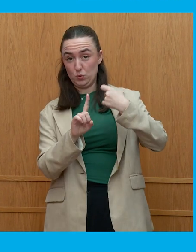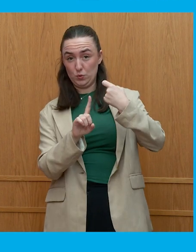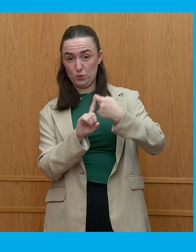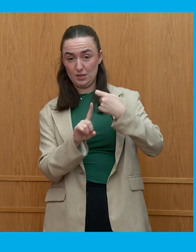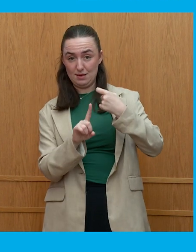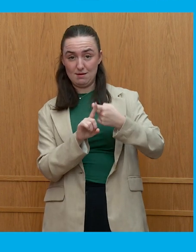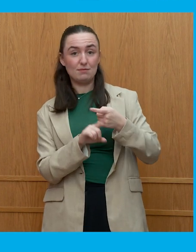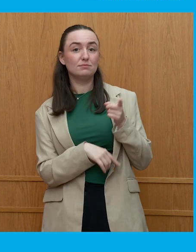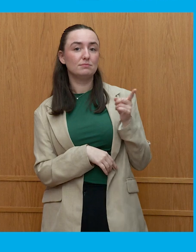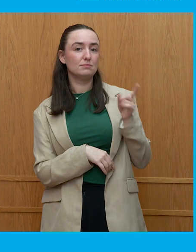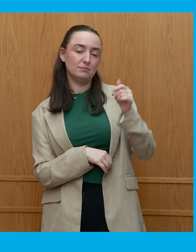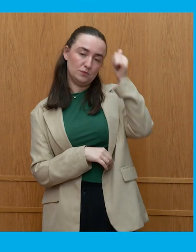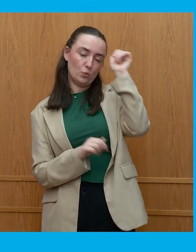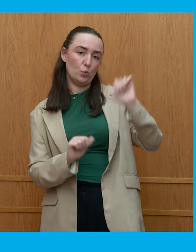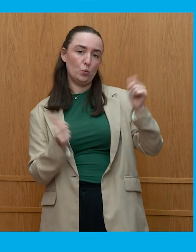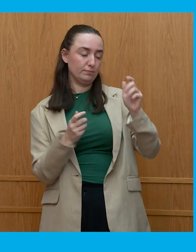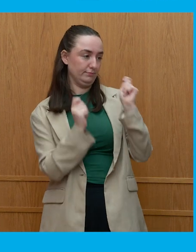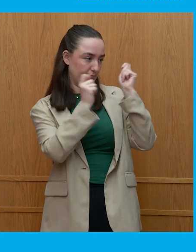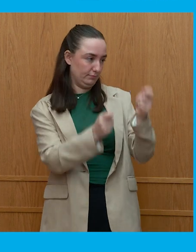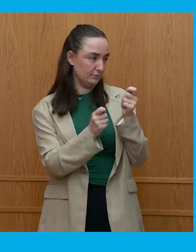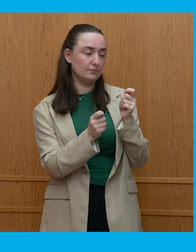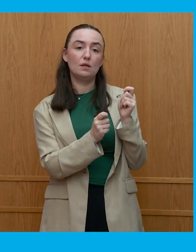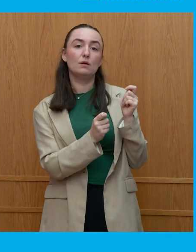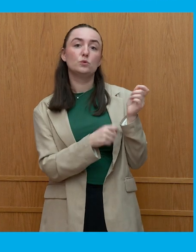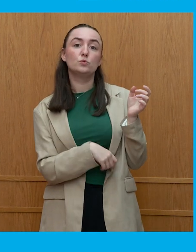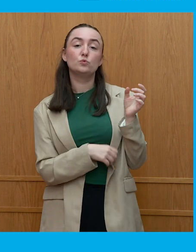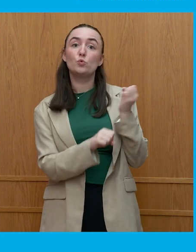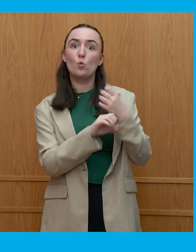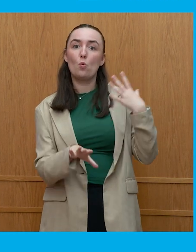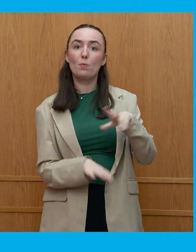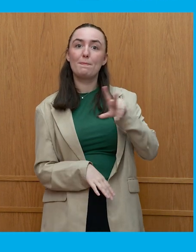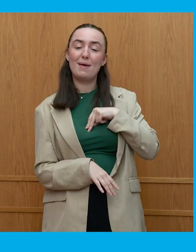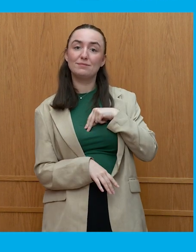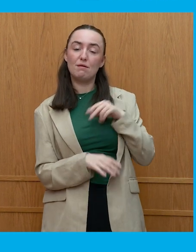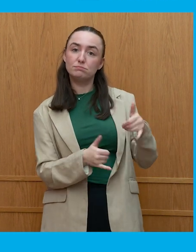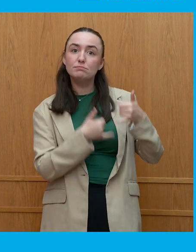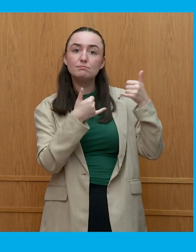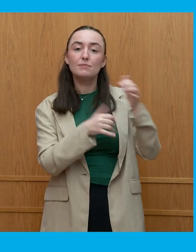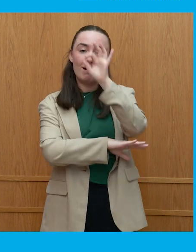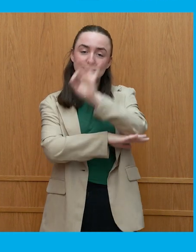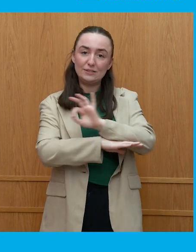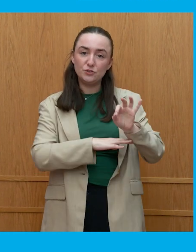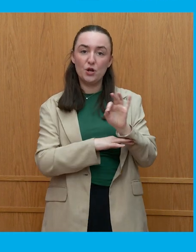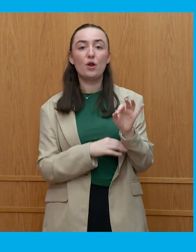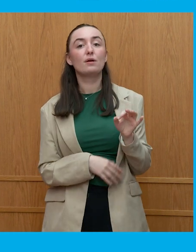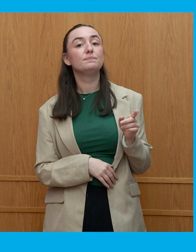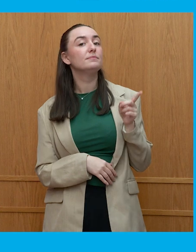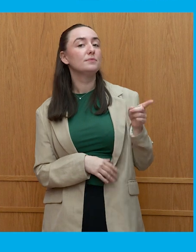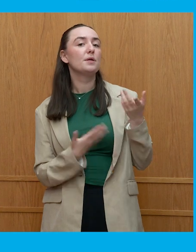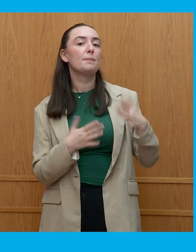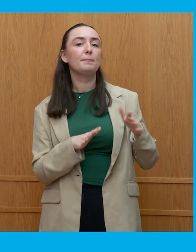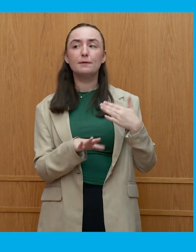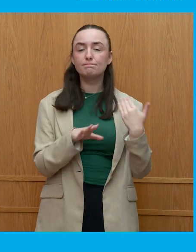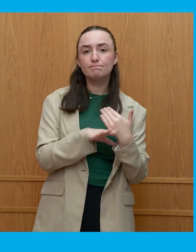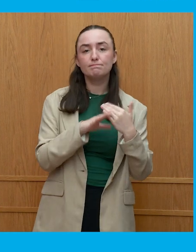of the RIBA Gold Medal, and she's also built the practice from Enrique's passing.